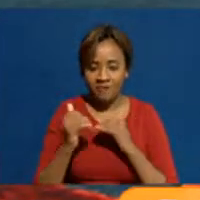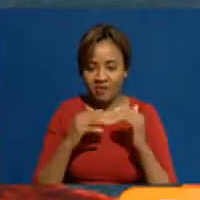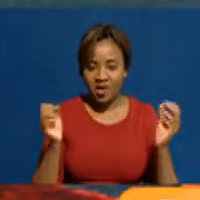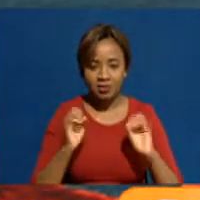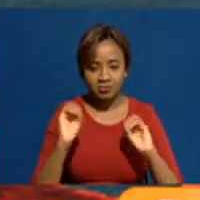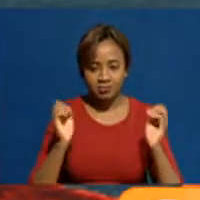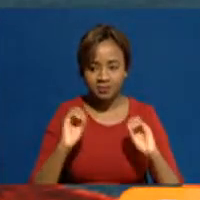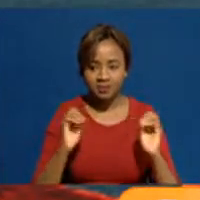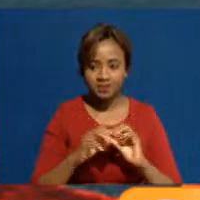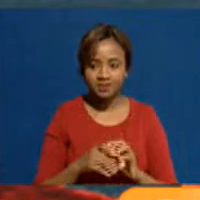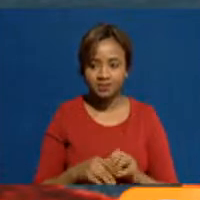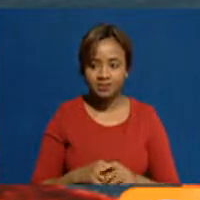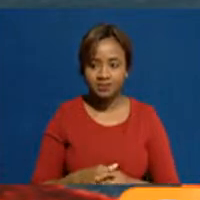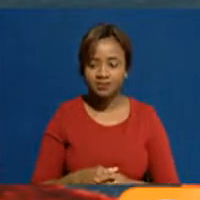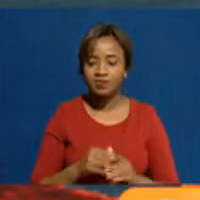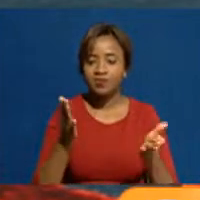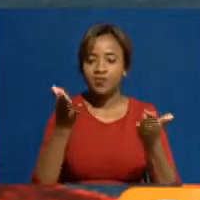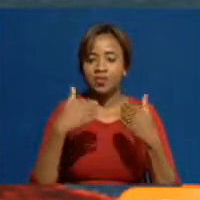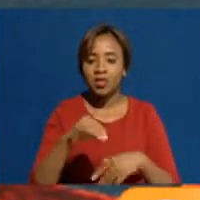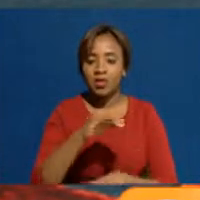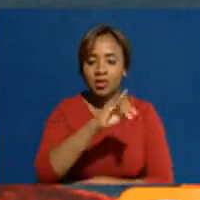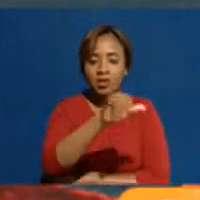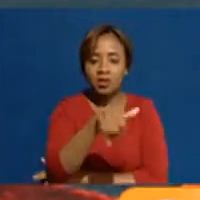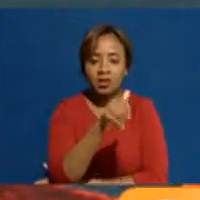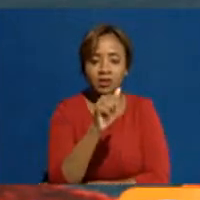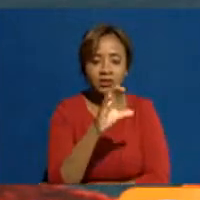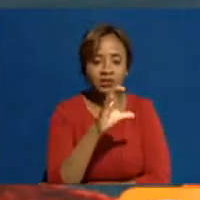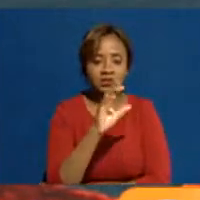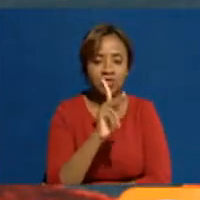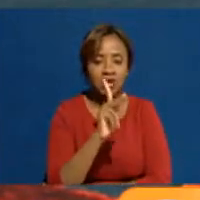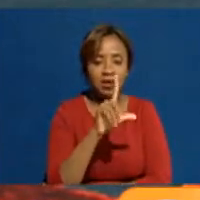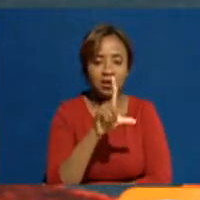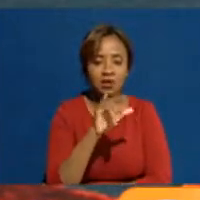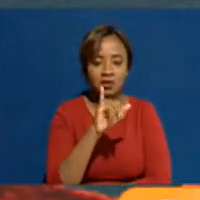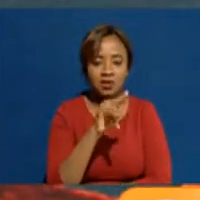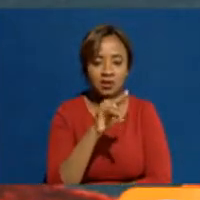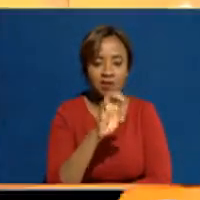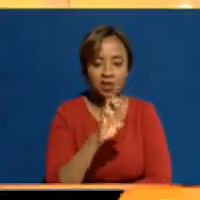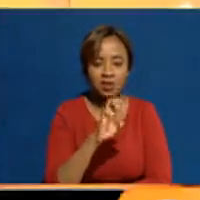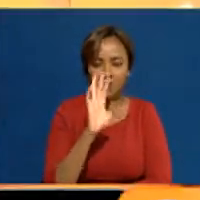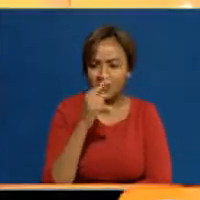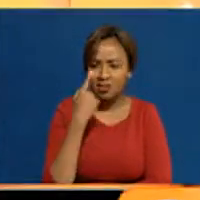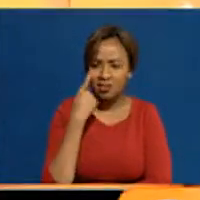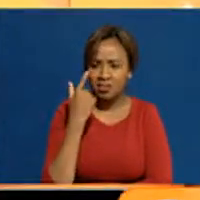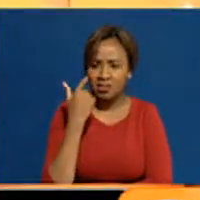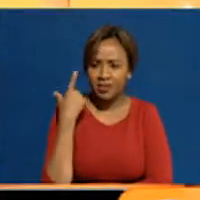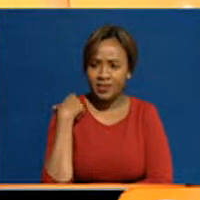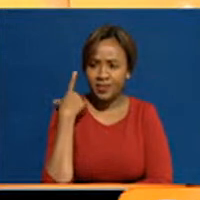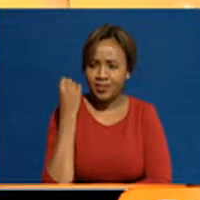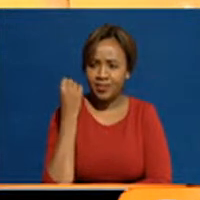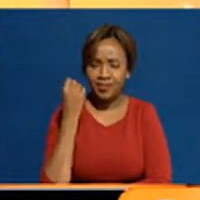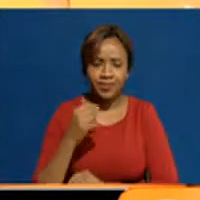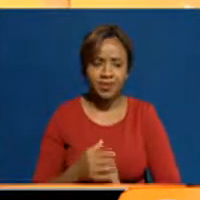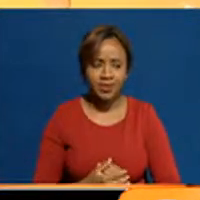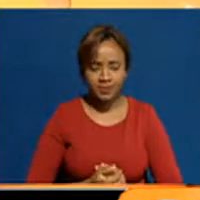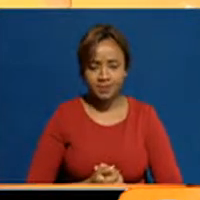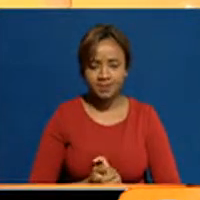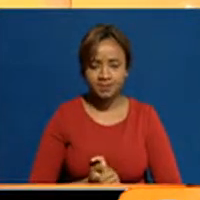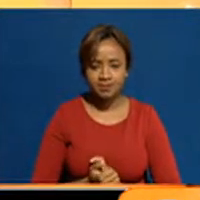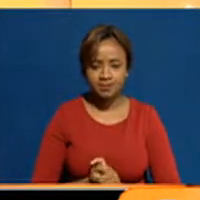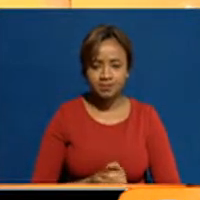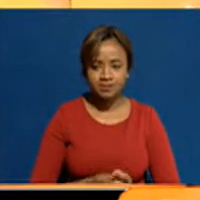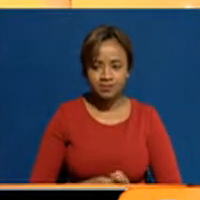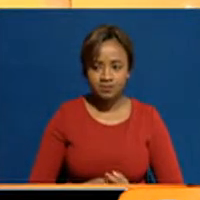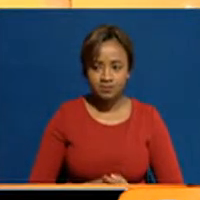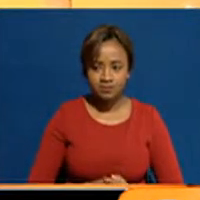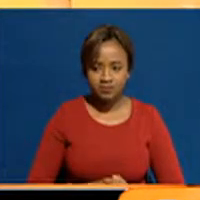Hannah. Jacqueline, let me bring you in. JSS was in the news for all the wrong reasons the past couple of weeks, and one of those was